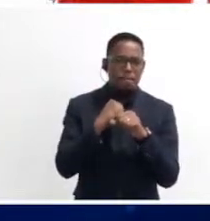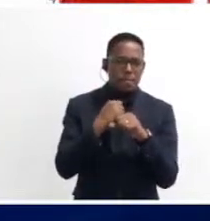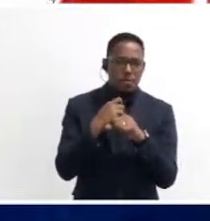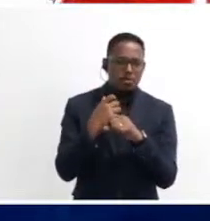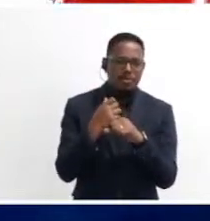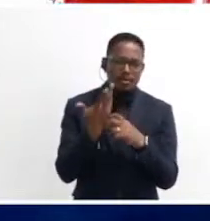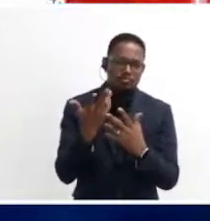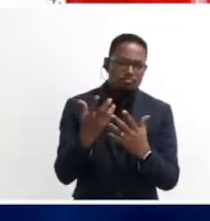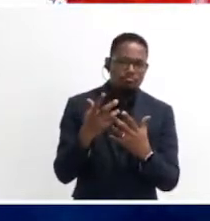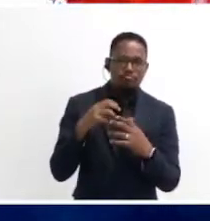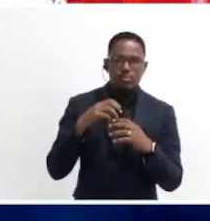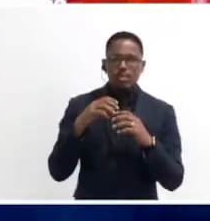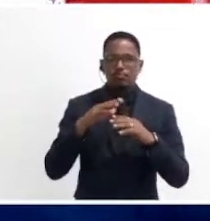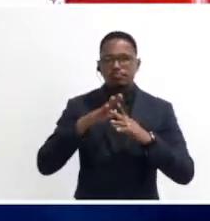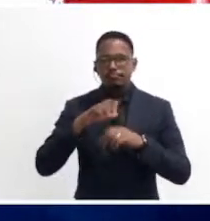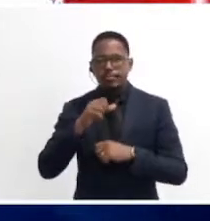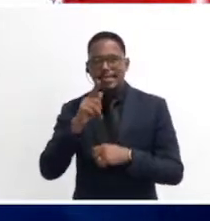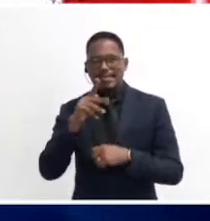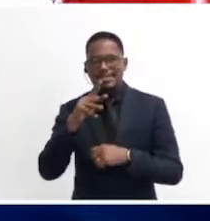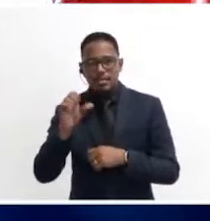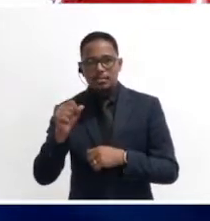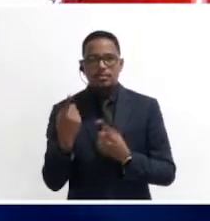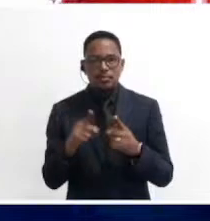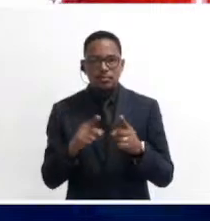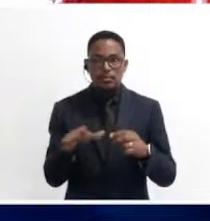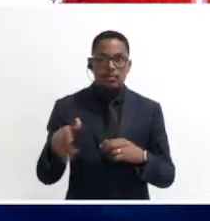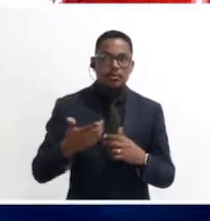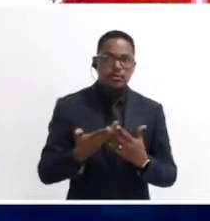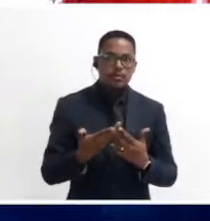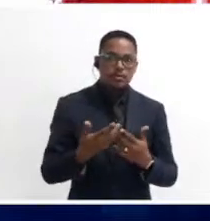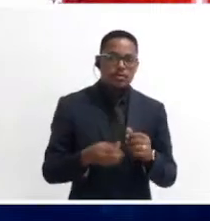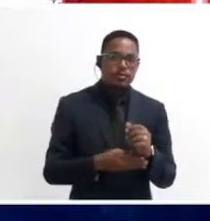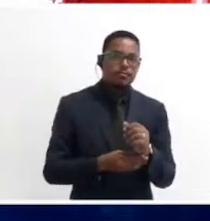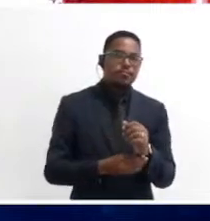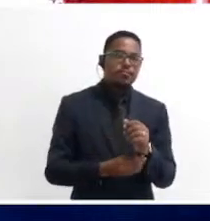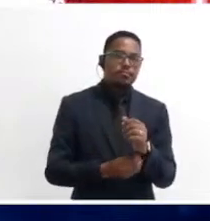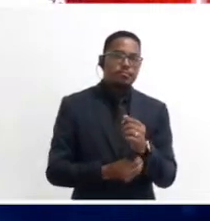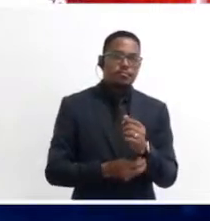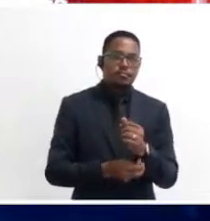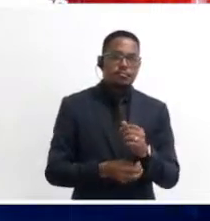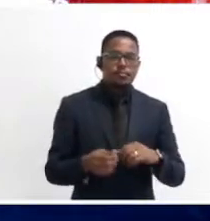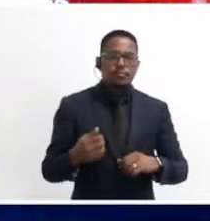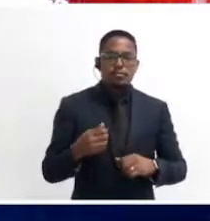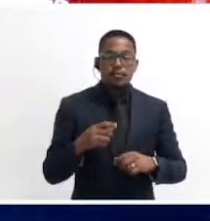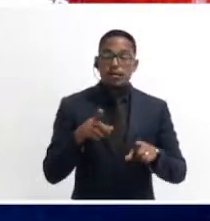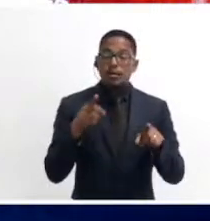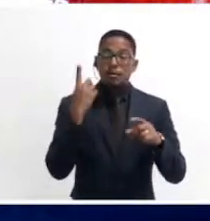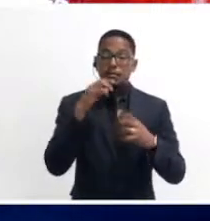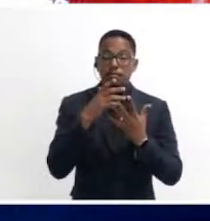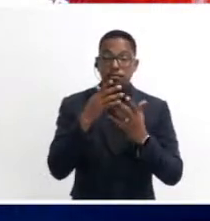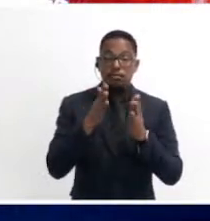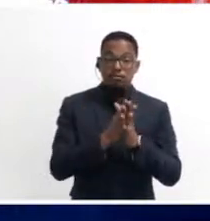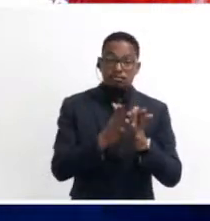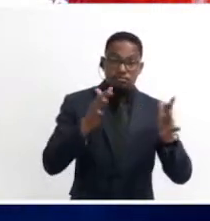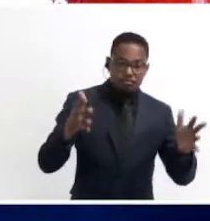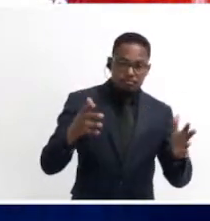be on the bump, again, from these kinds of package interactions such as differential expansion.